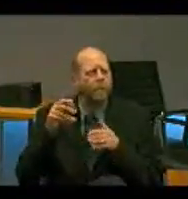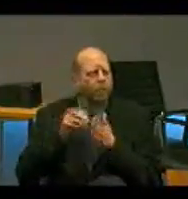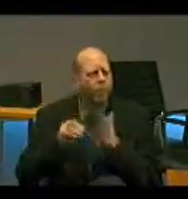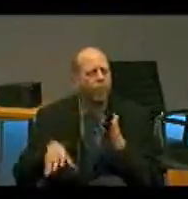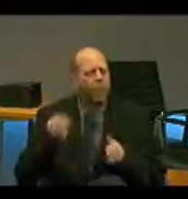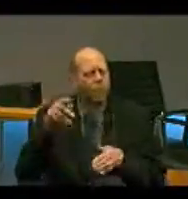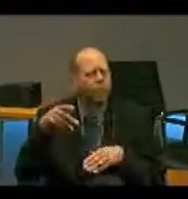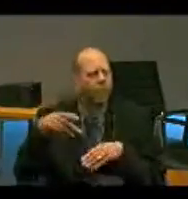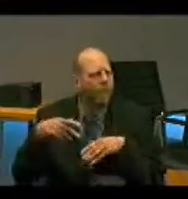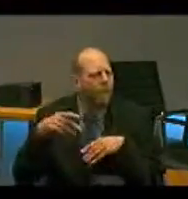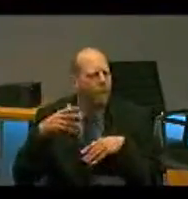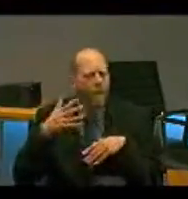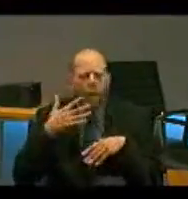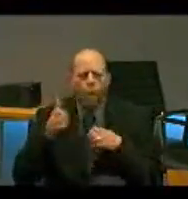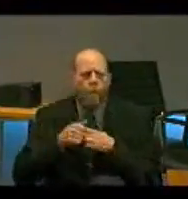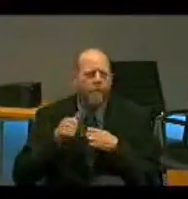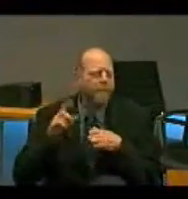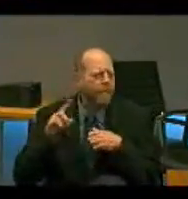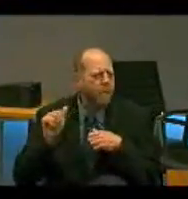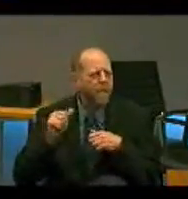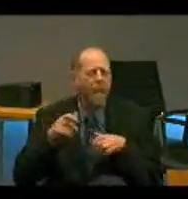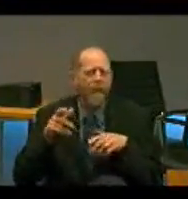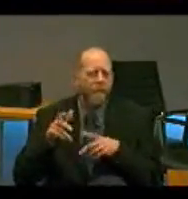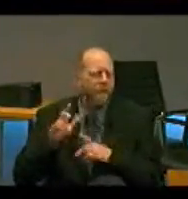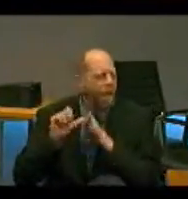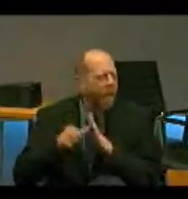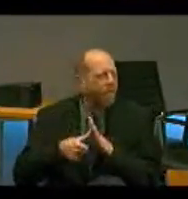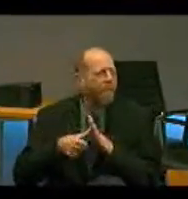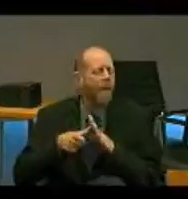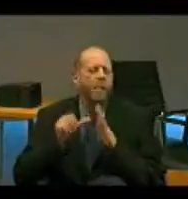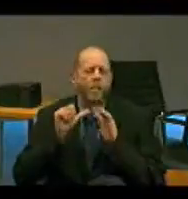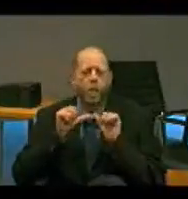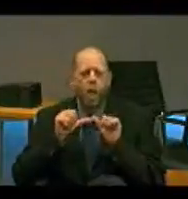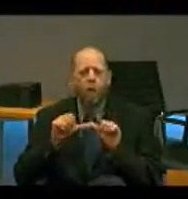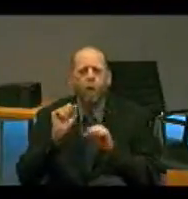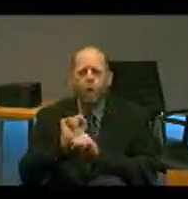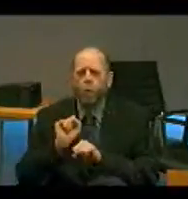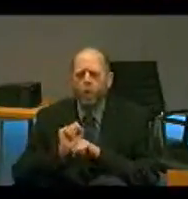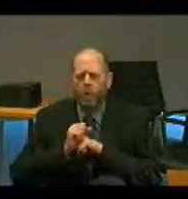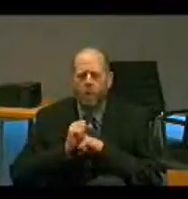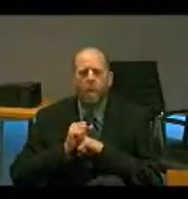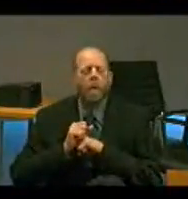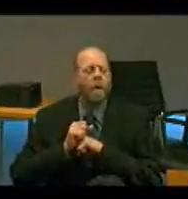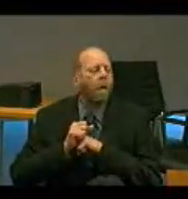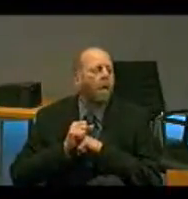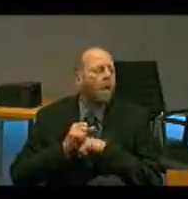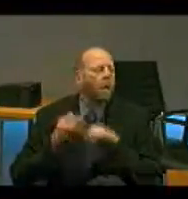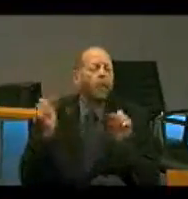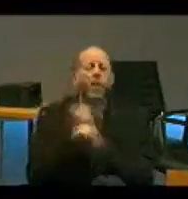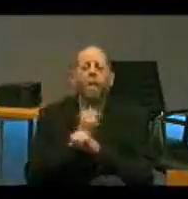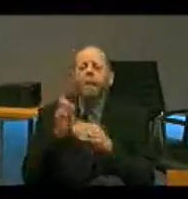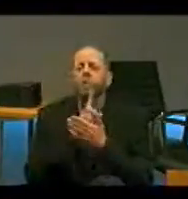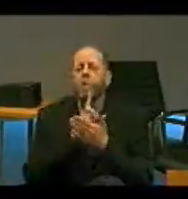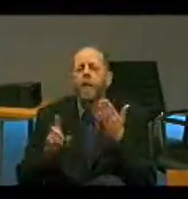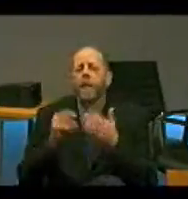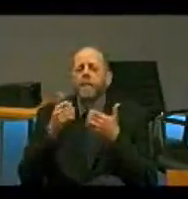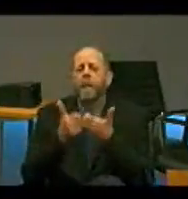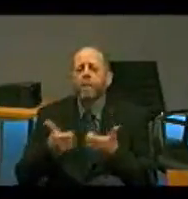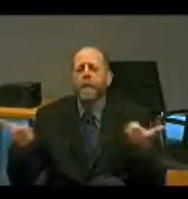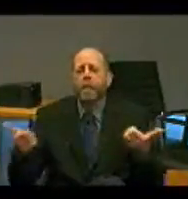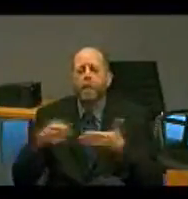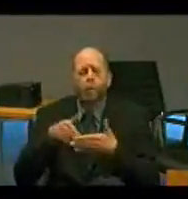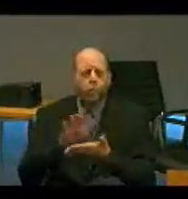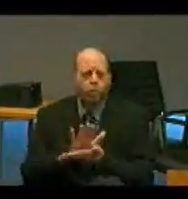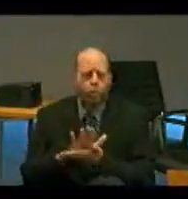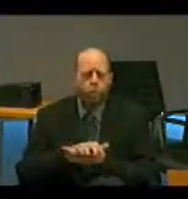disabilities, and to highlight the transformational and ongoing work of to combat discrimination and segregation in